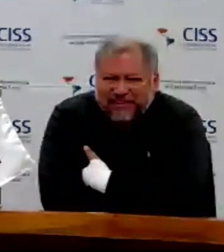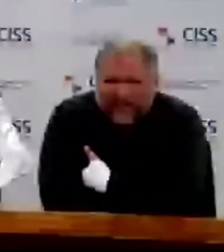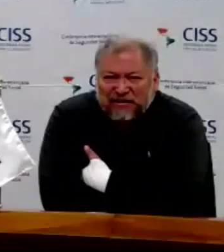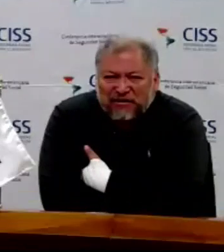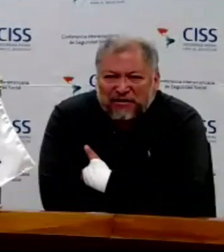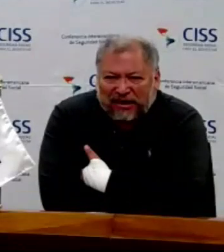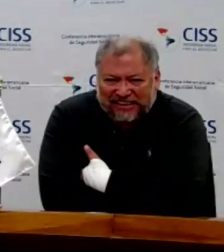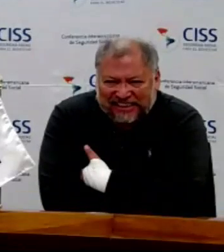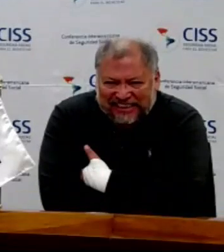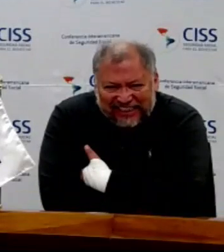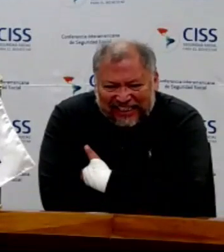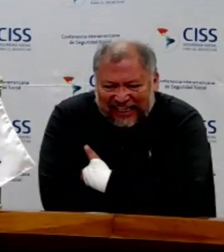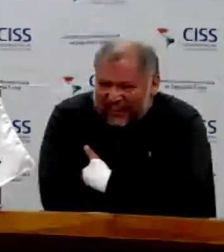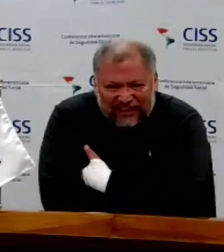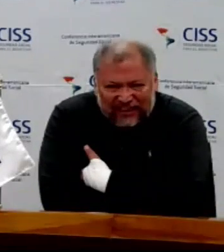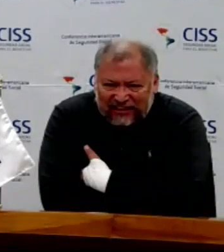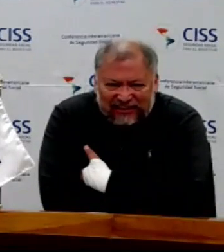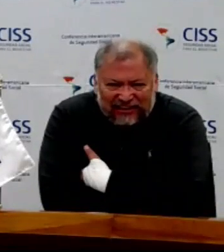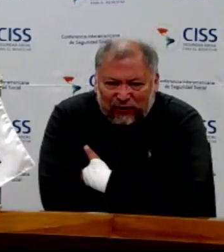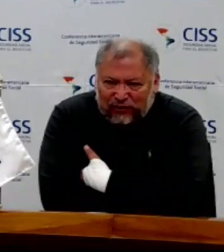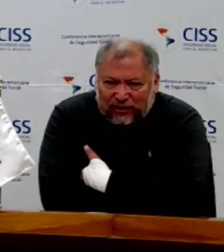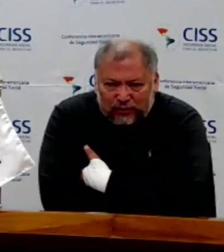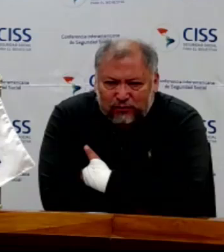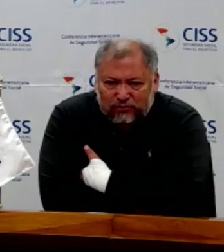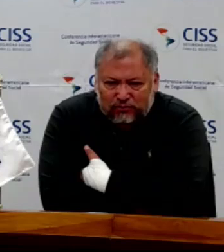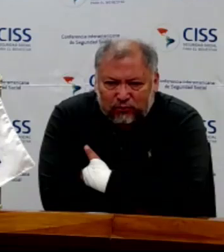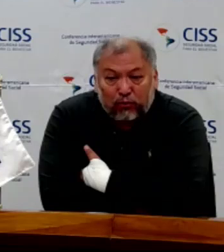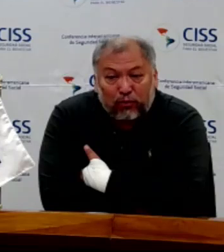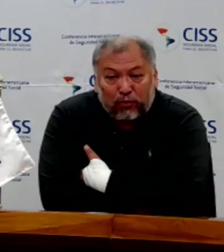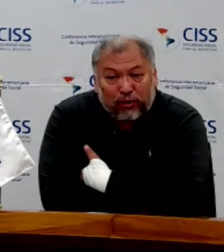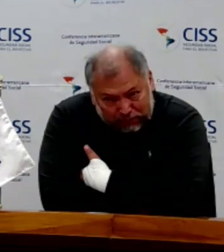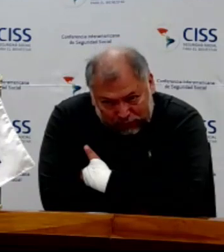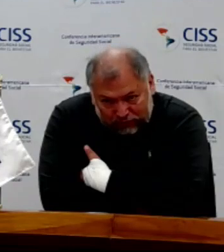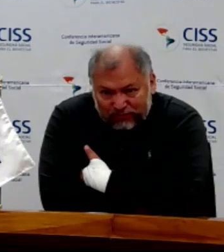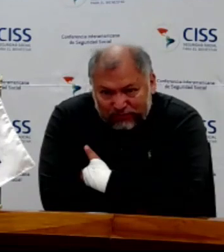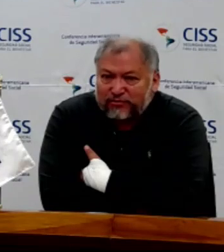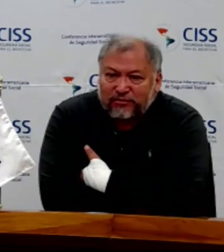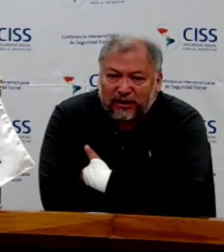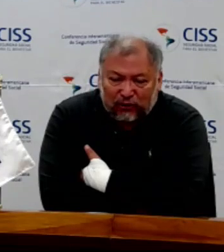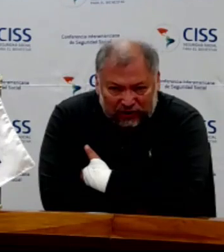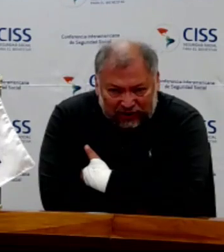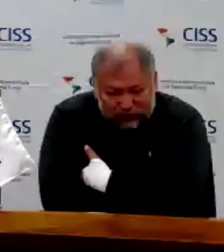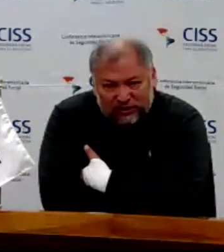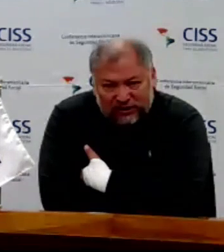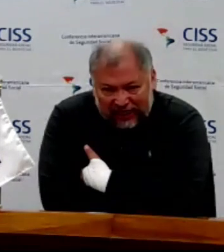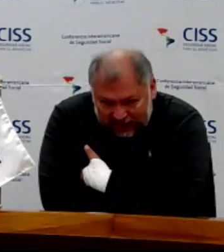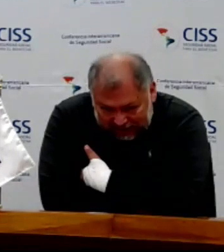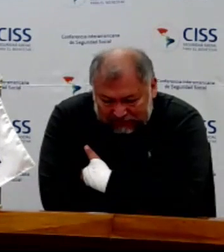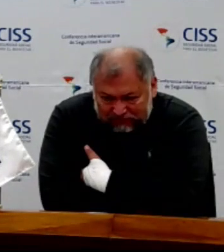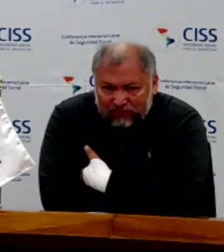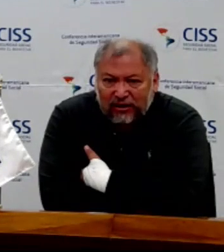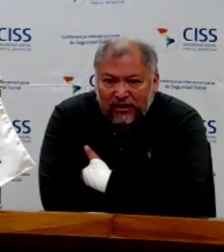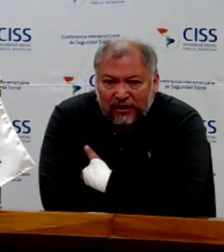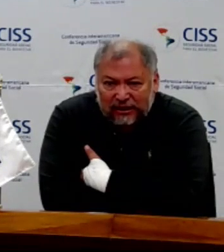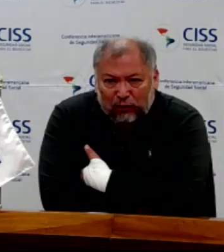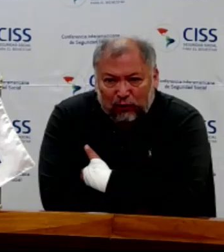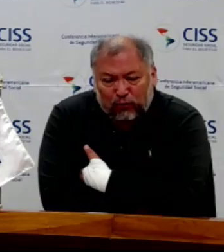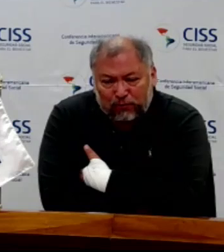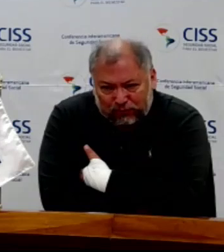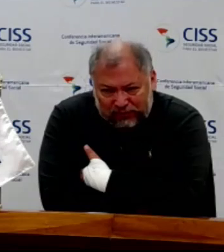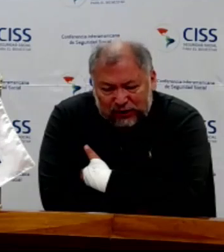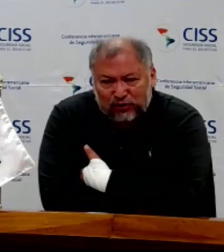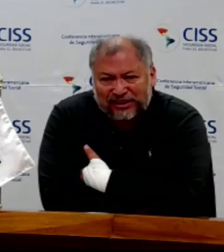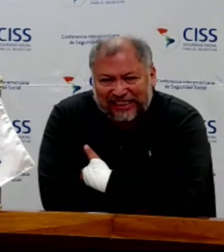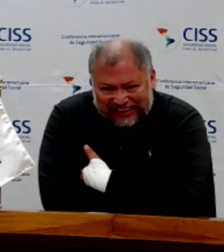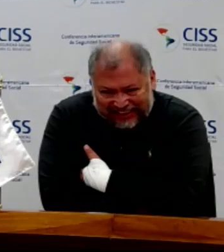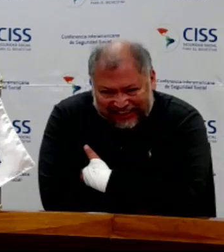are extremely busy and quite loaded with work. I think you're a good